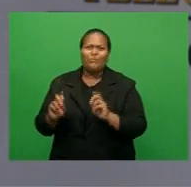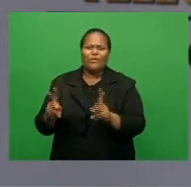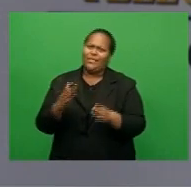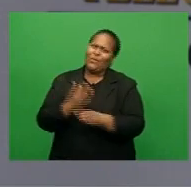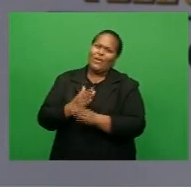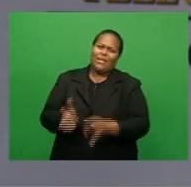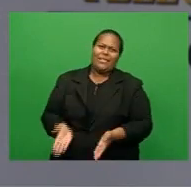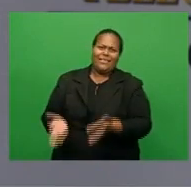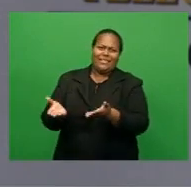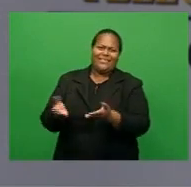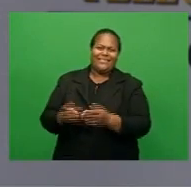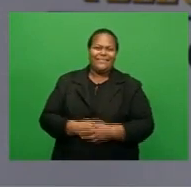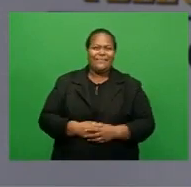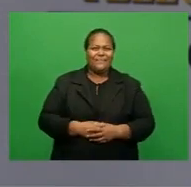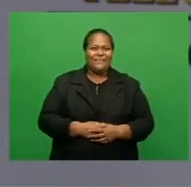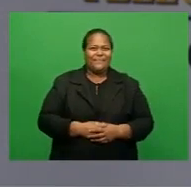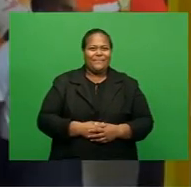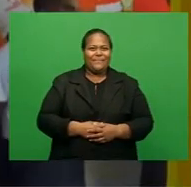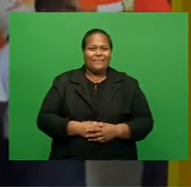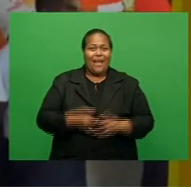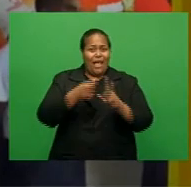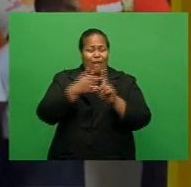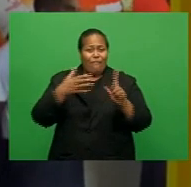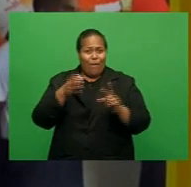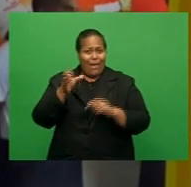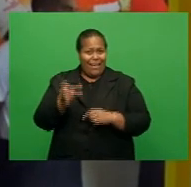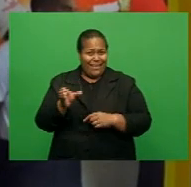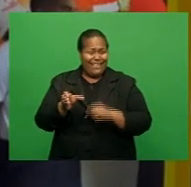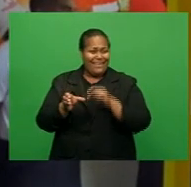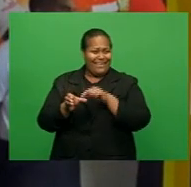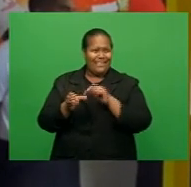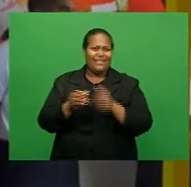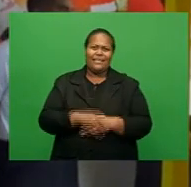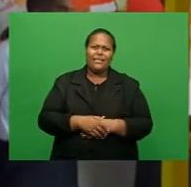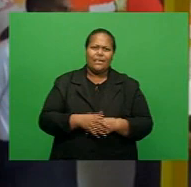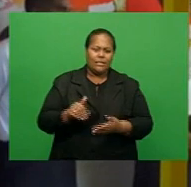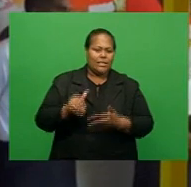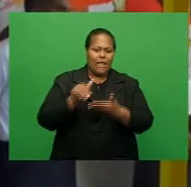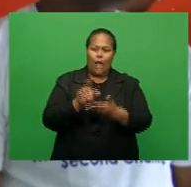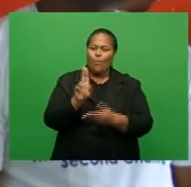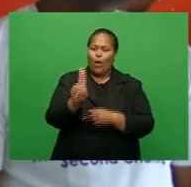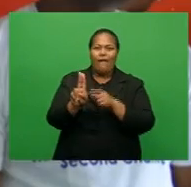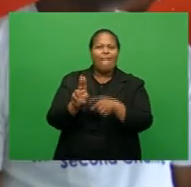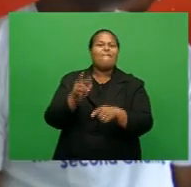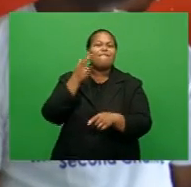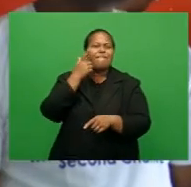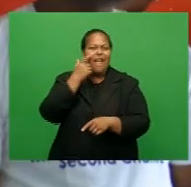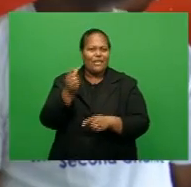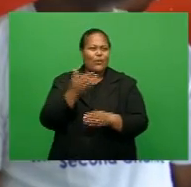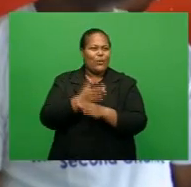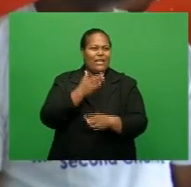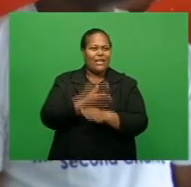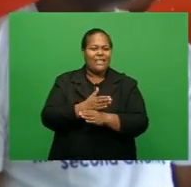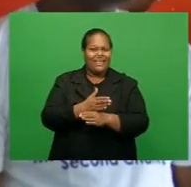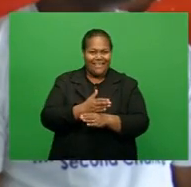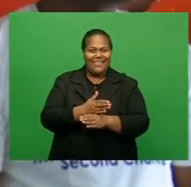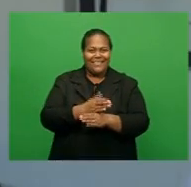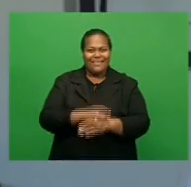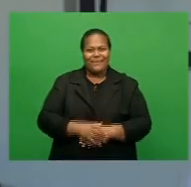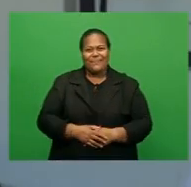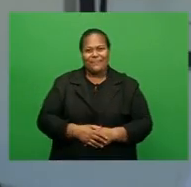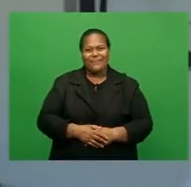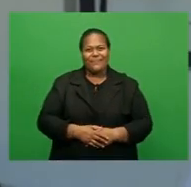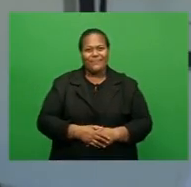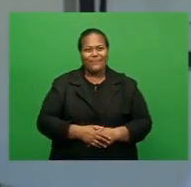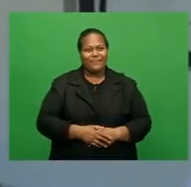Karen Williams, a former inmate, says the Yellow Ribbon Project helped her find employment, and she also calls for more public acceptance.